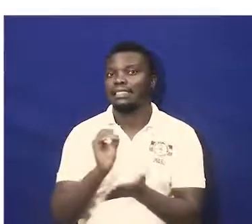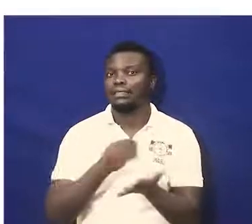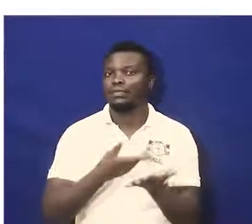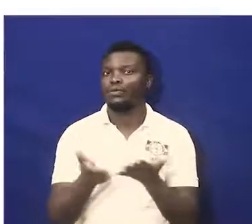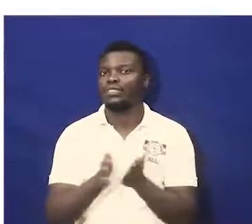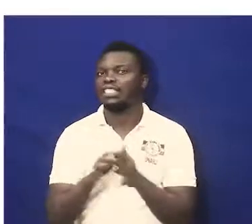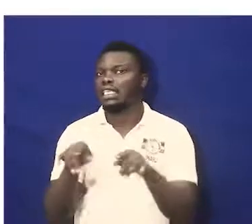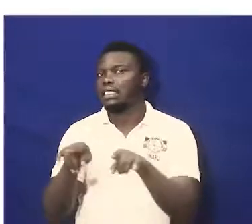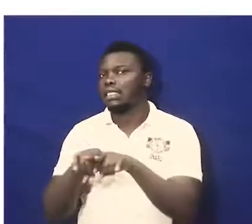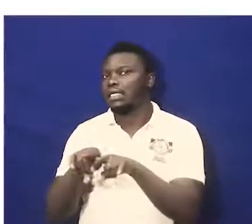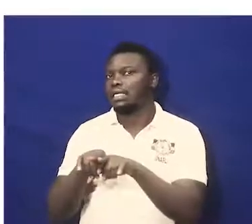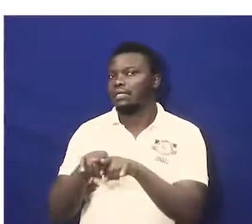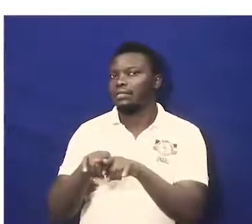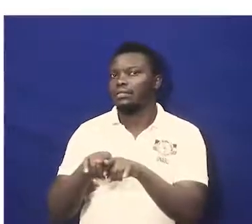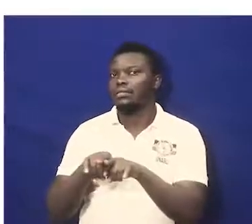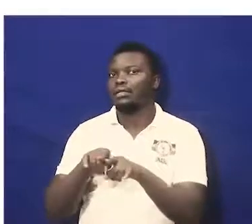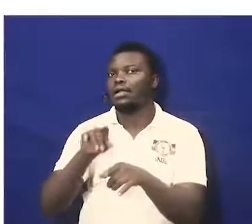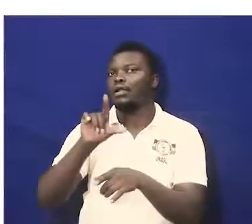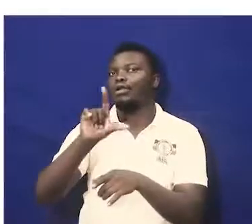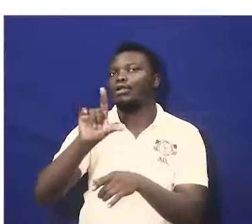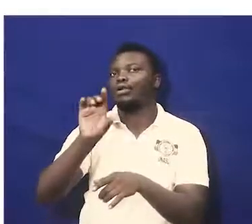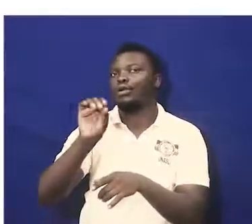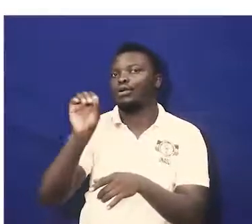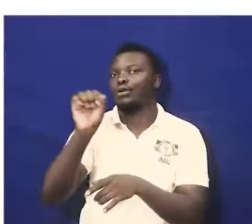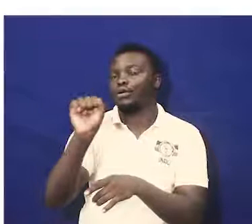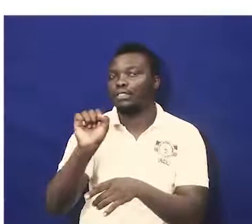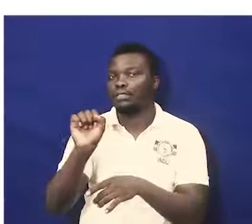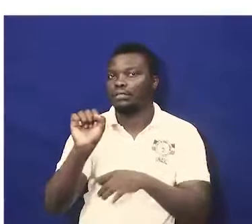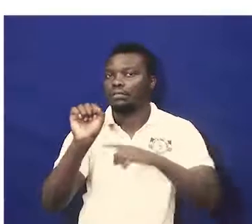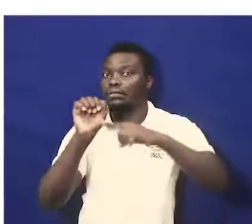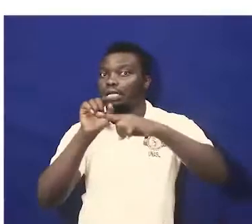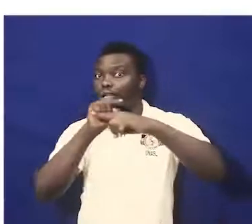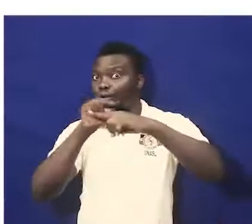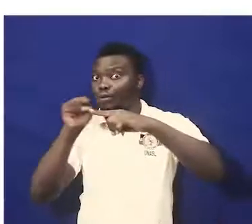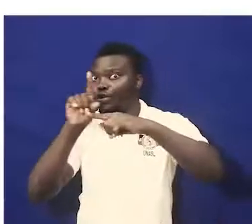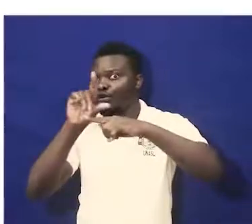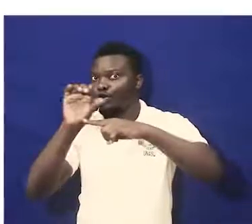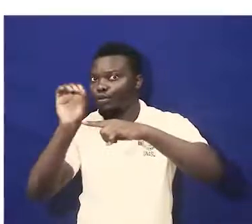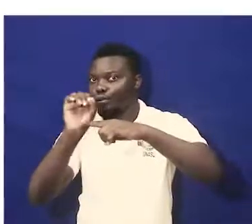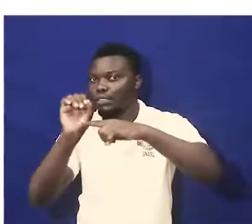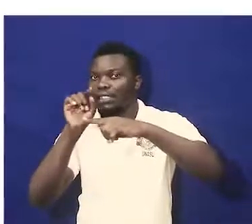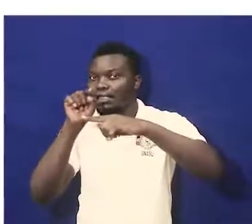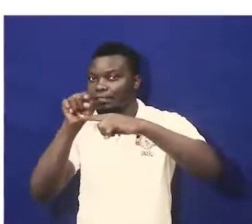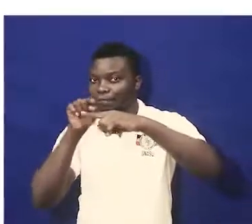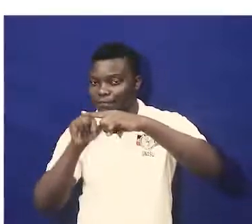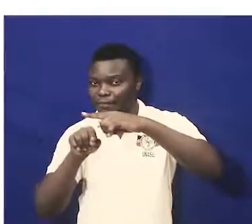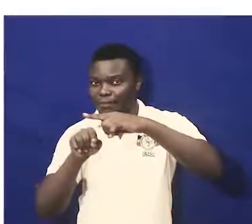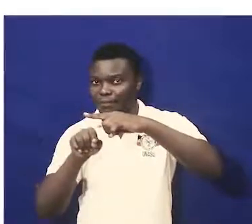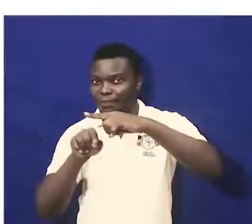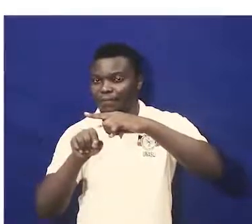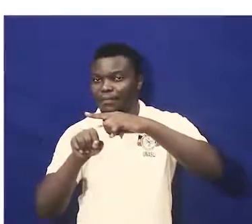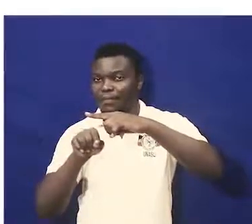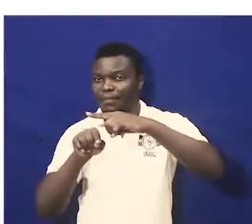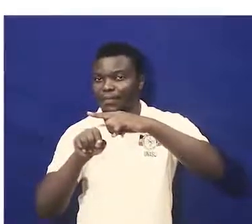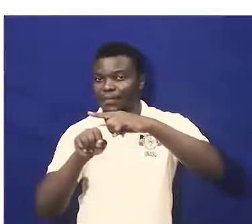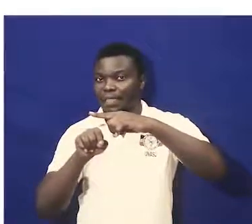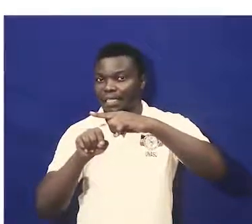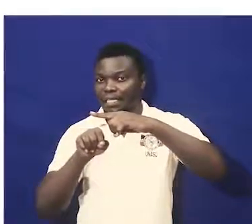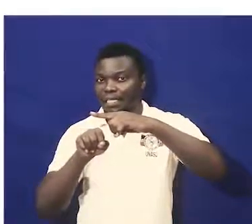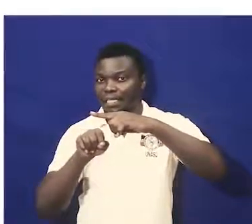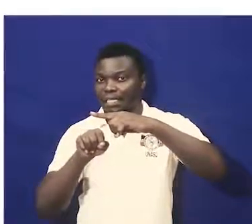is equal to loss divided by the cost price multiplied